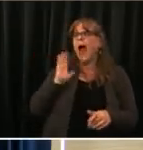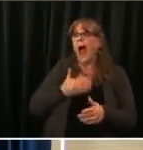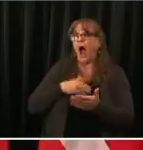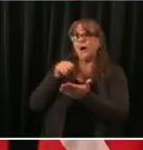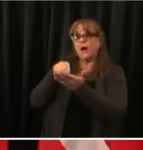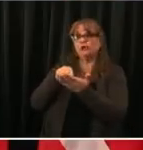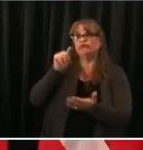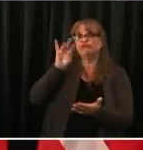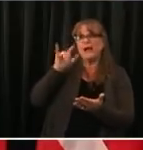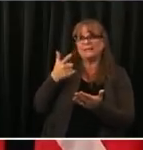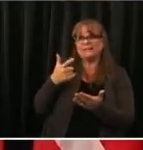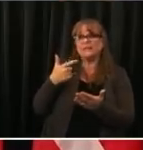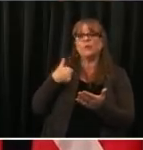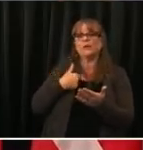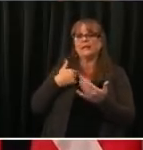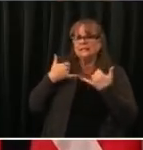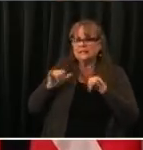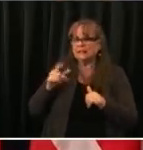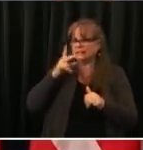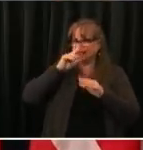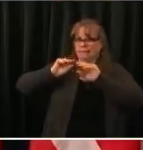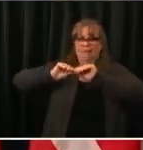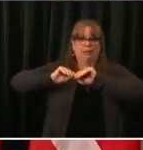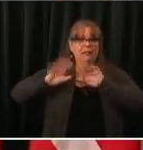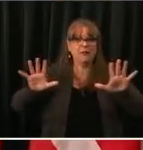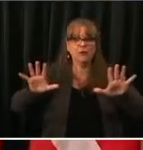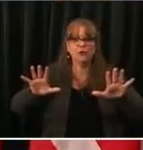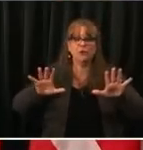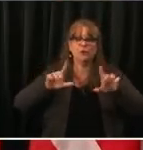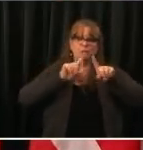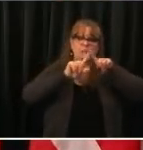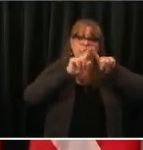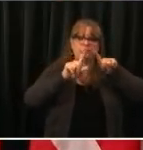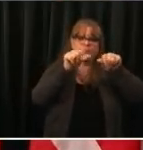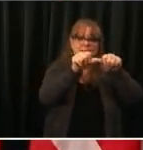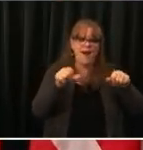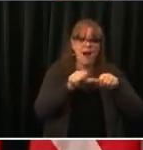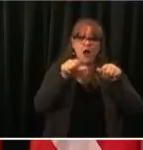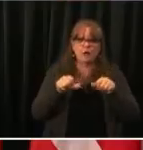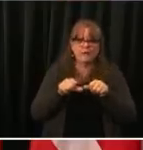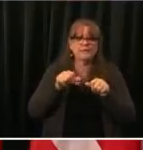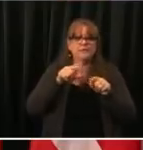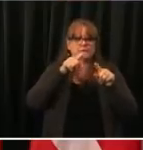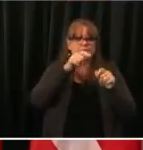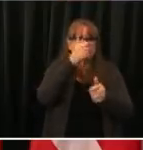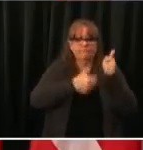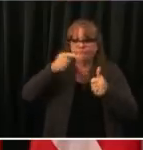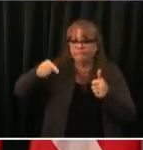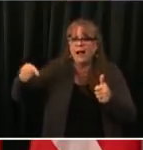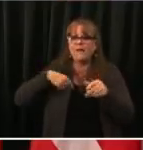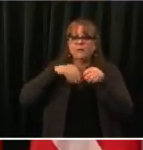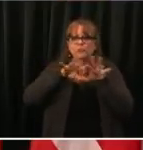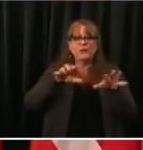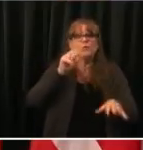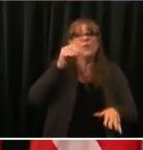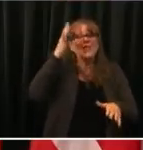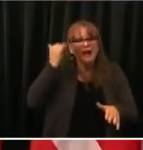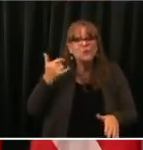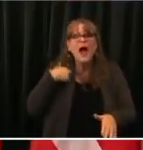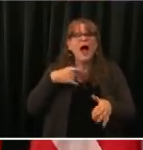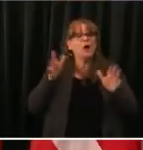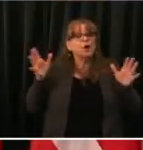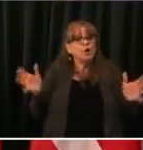see transmission in any number of different environments. And so what we really continue to encourage people is it is critical to wear a mask,